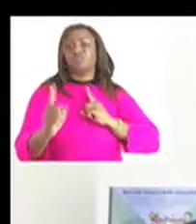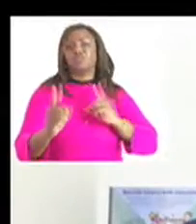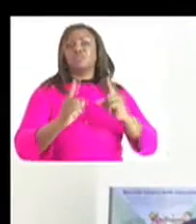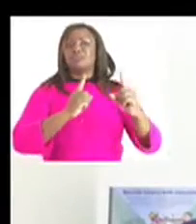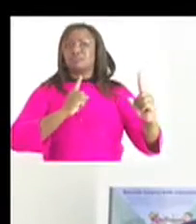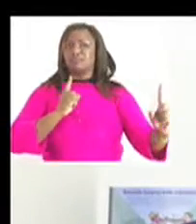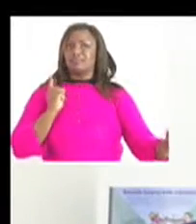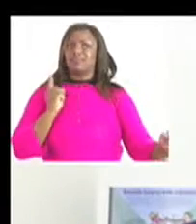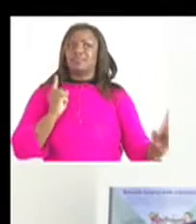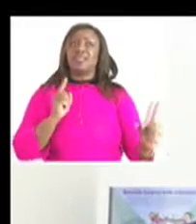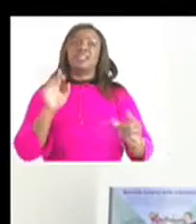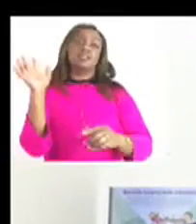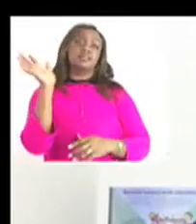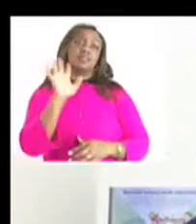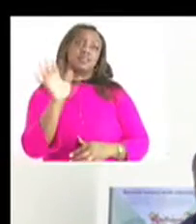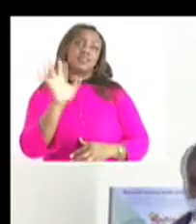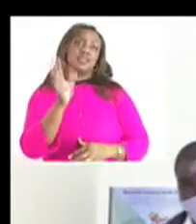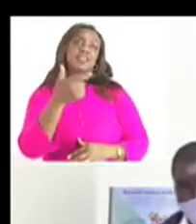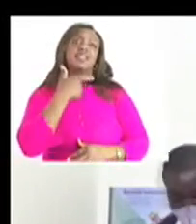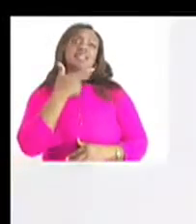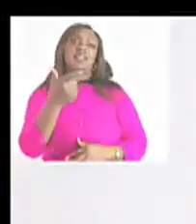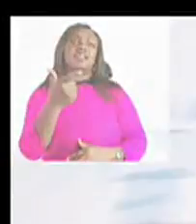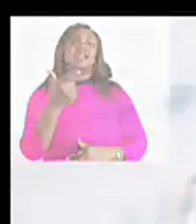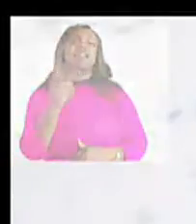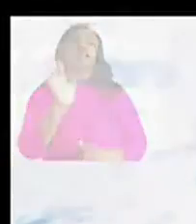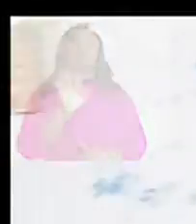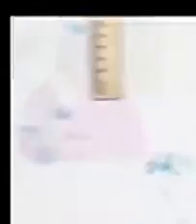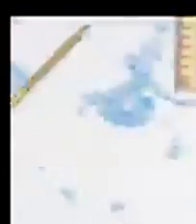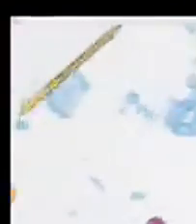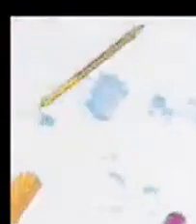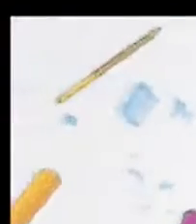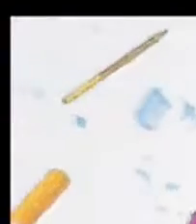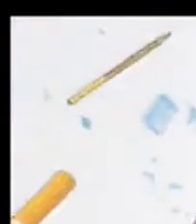and we wish you a very good day. Bye-bye.